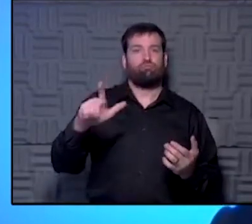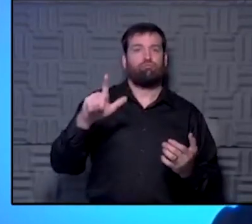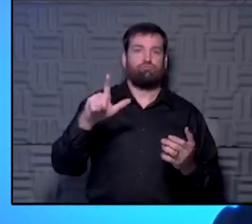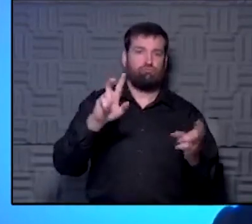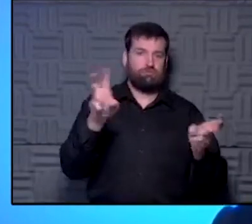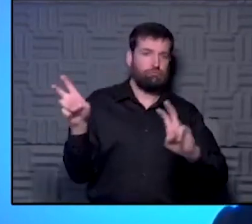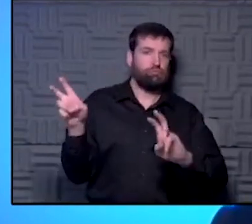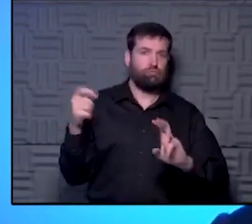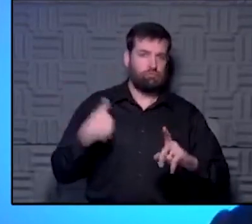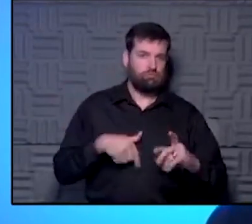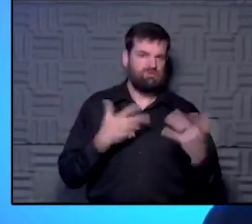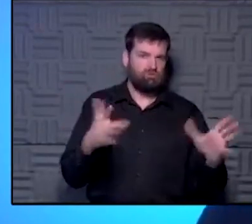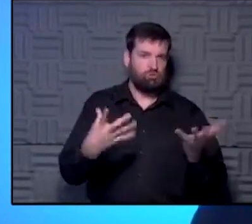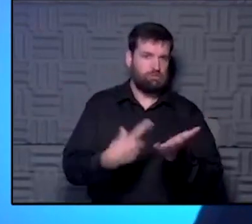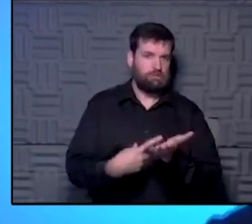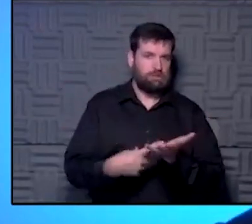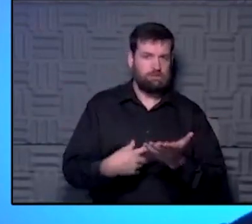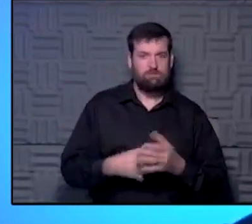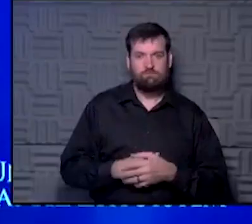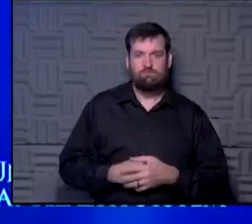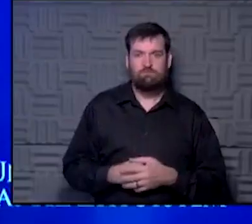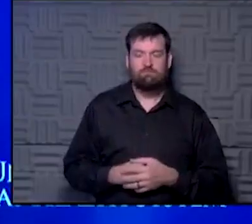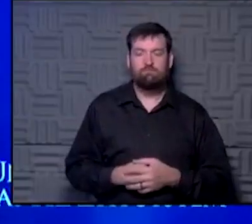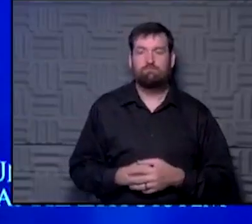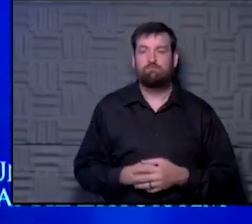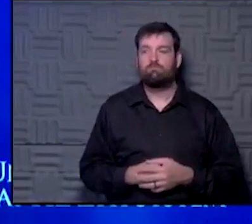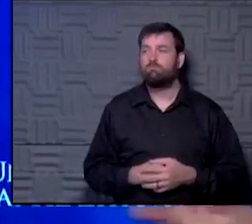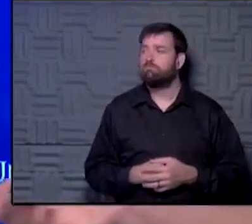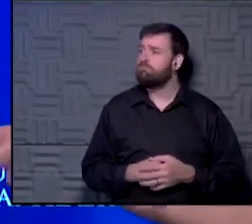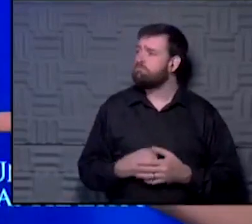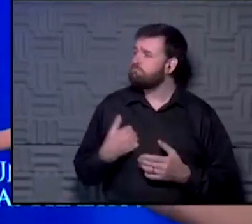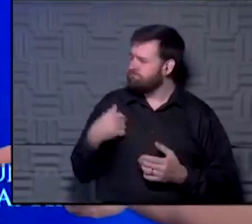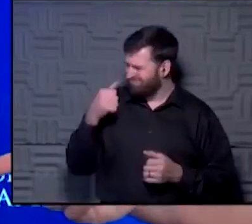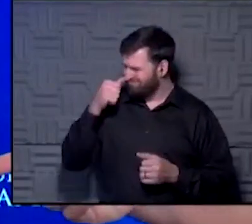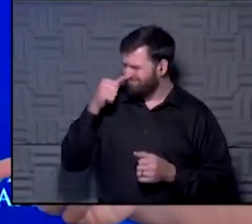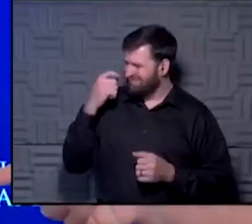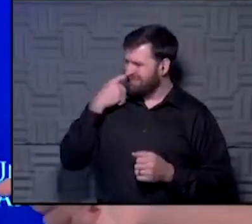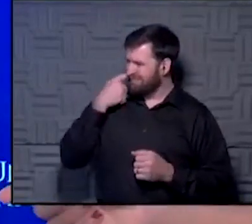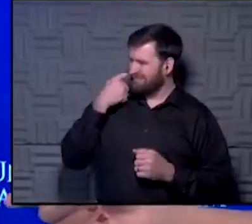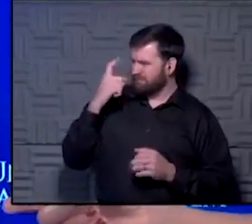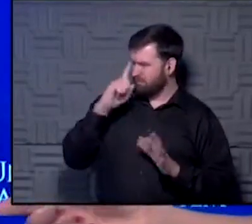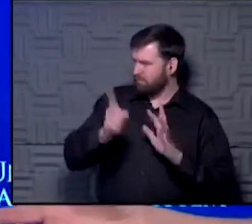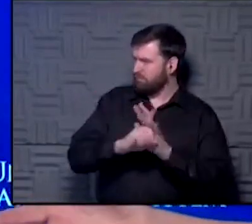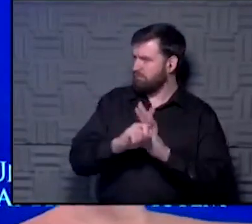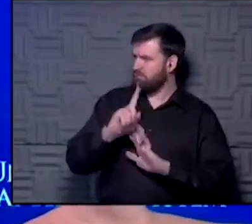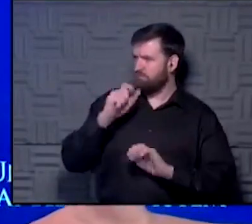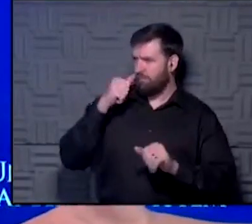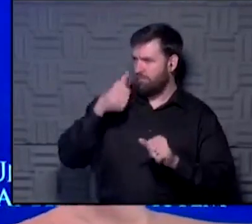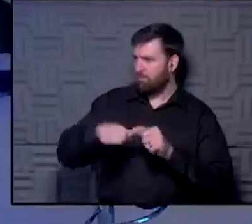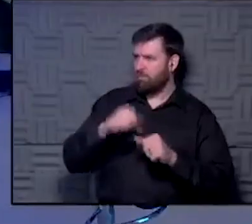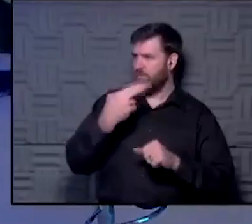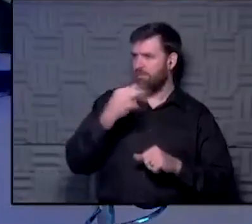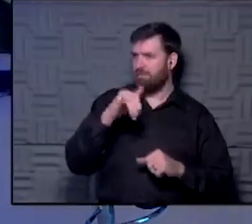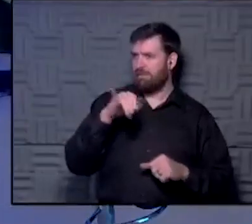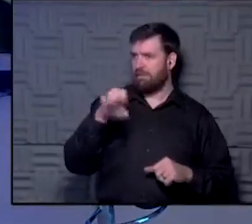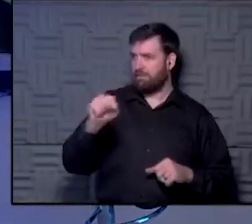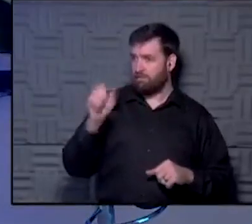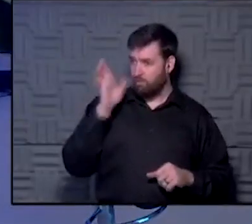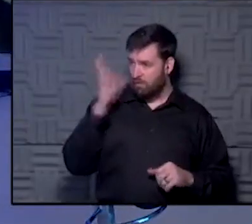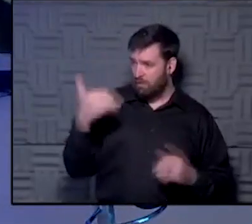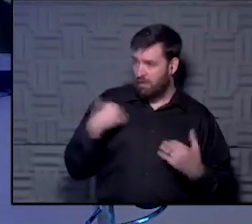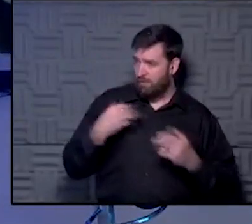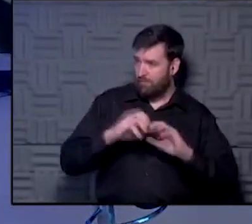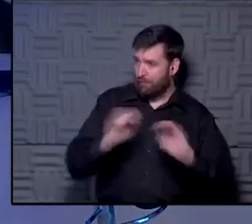in this on this issue. And I just remembered, I don't know if we spoke to, is Hays going to have